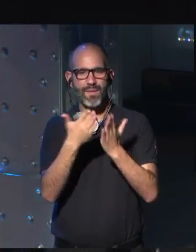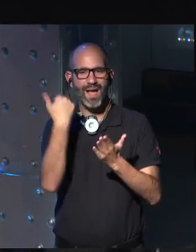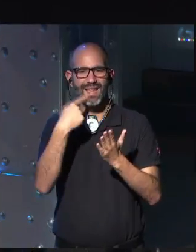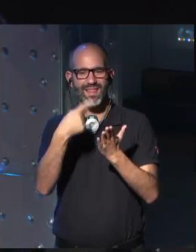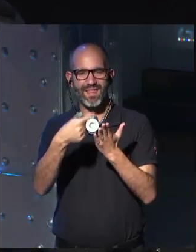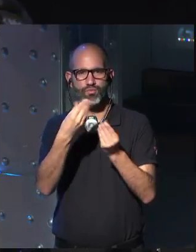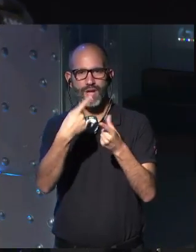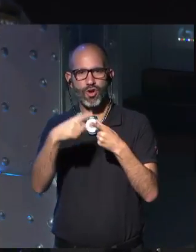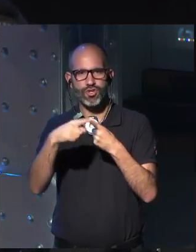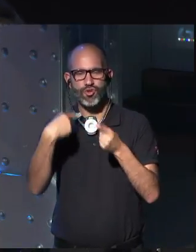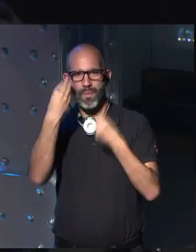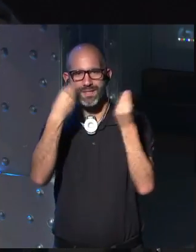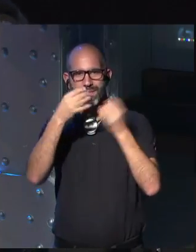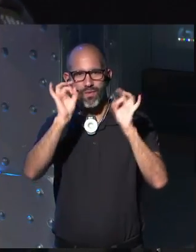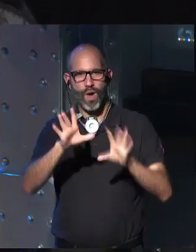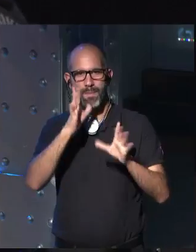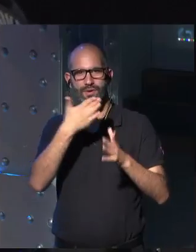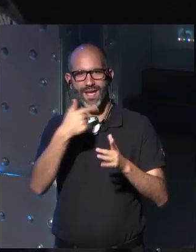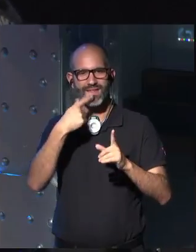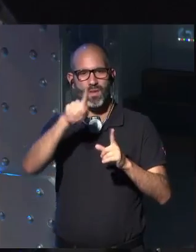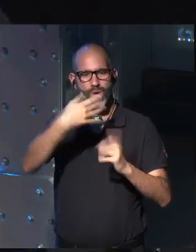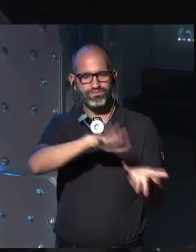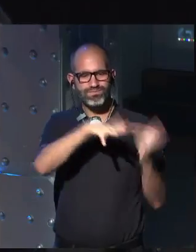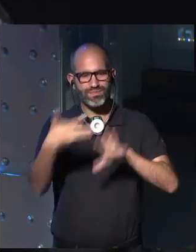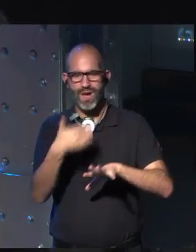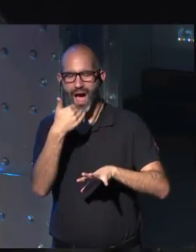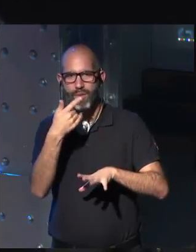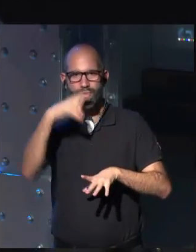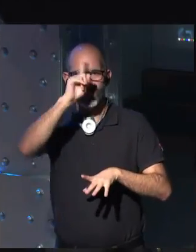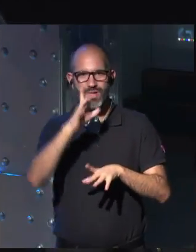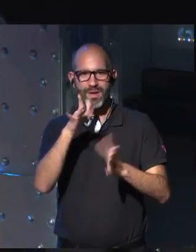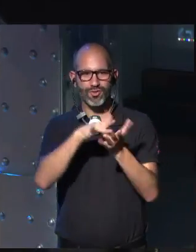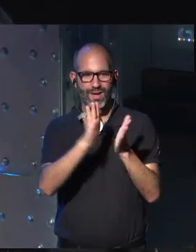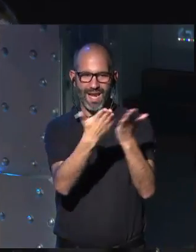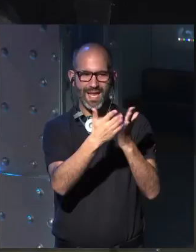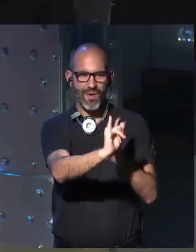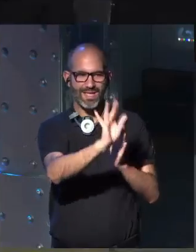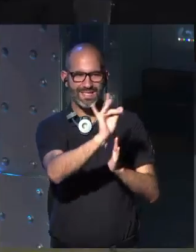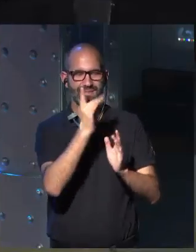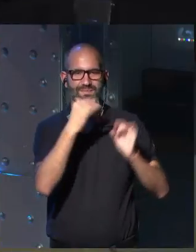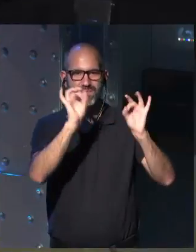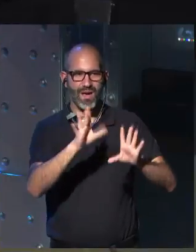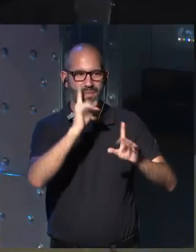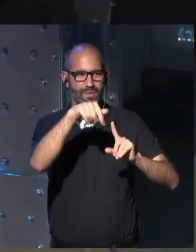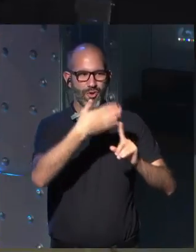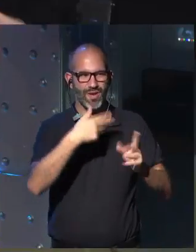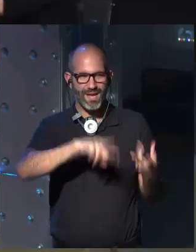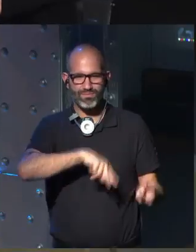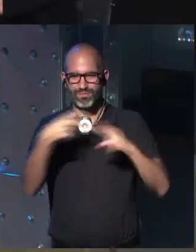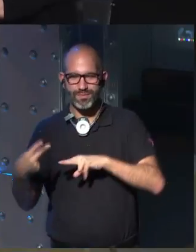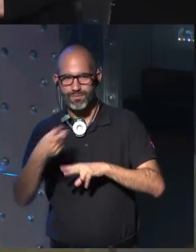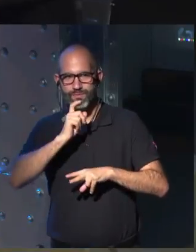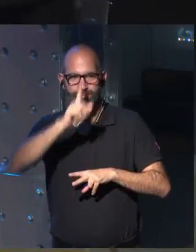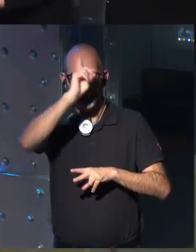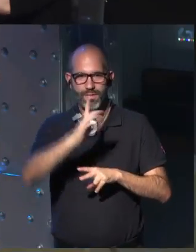the book said a lot of things I already thought, but I needed to embody it, to crystallize it in the words. It